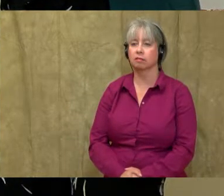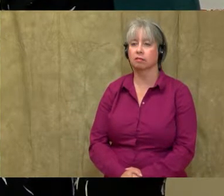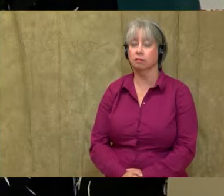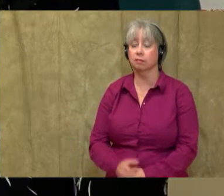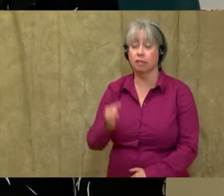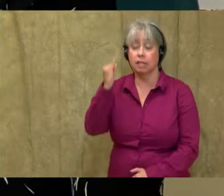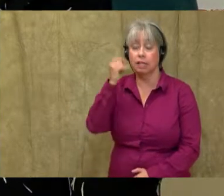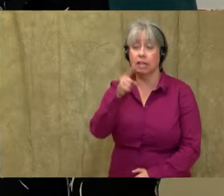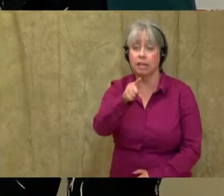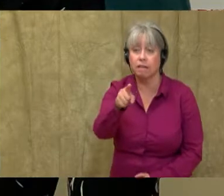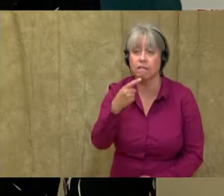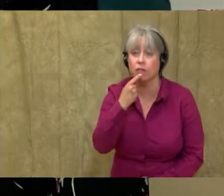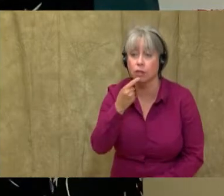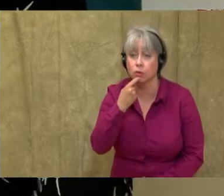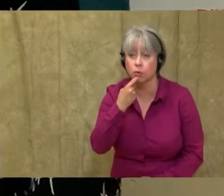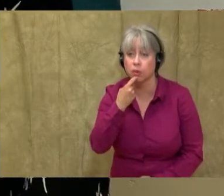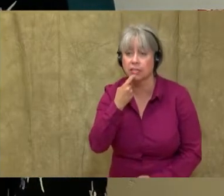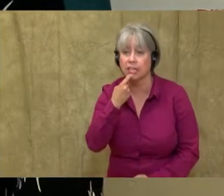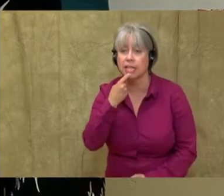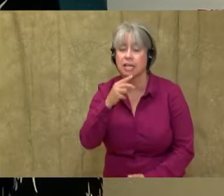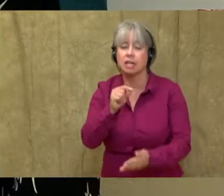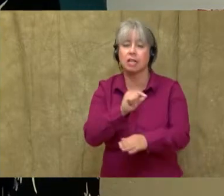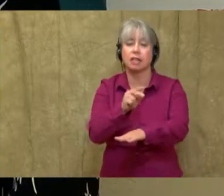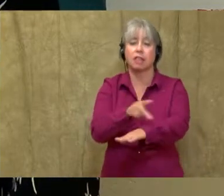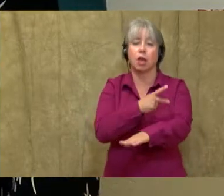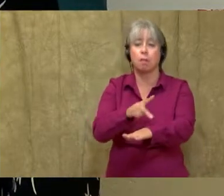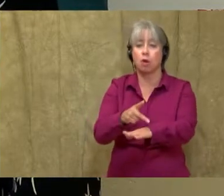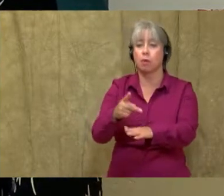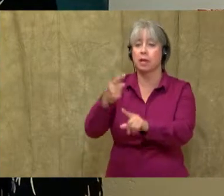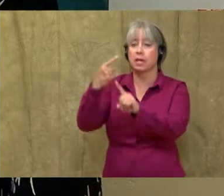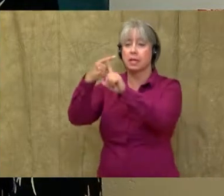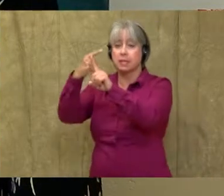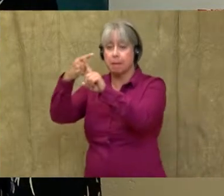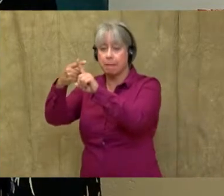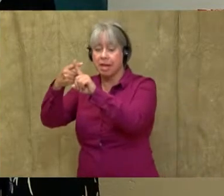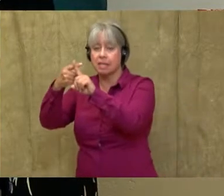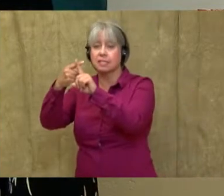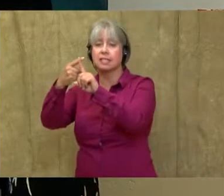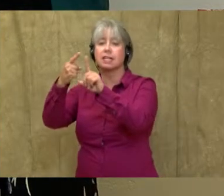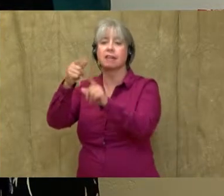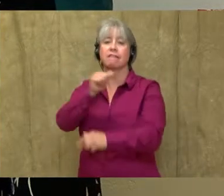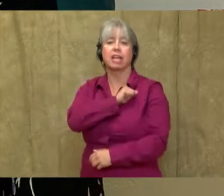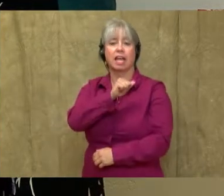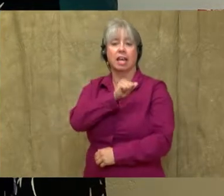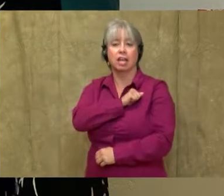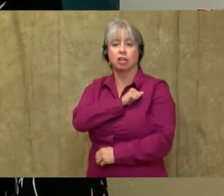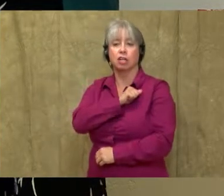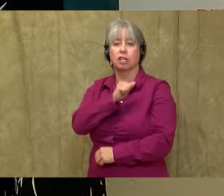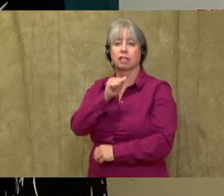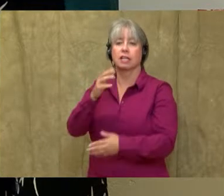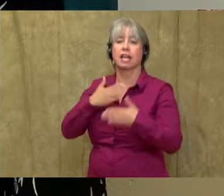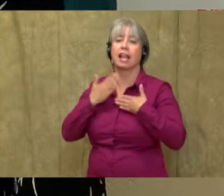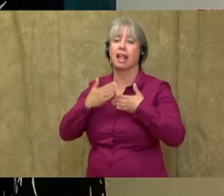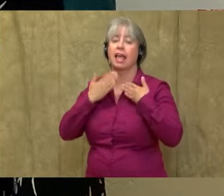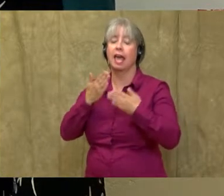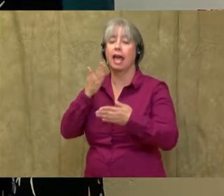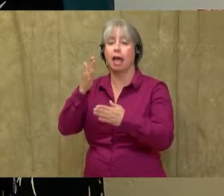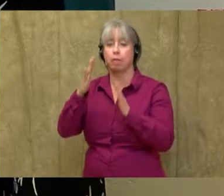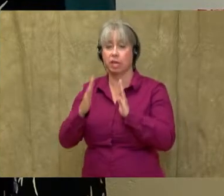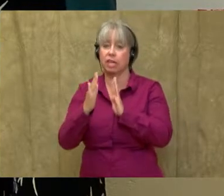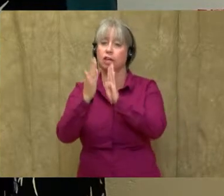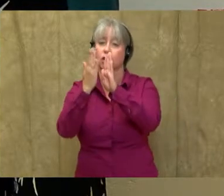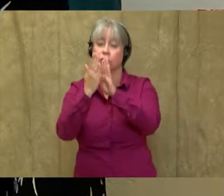If you said that the poet has a positive and optimistic outlook, you are correct. Now think about why a positive and optimistic